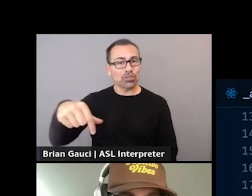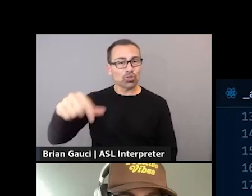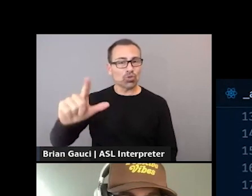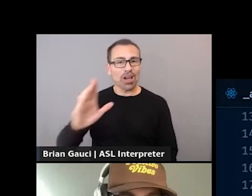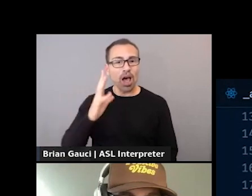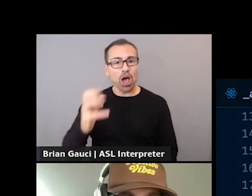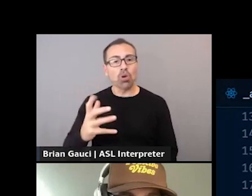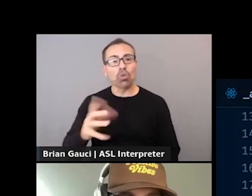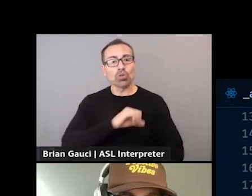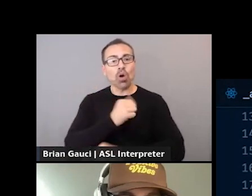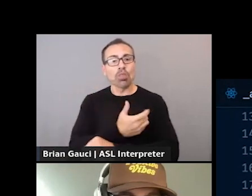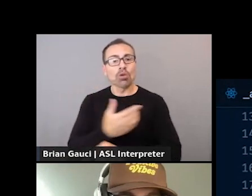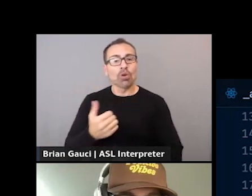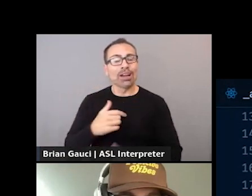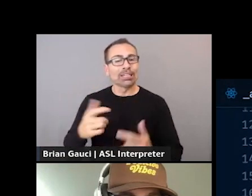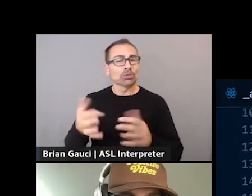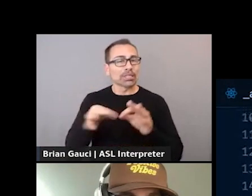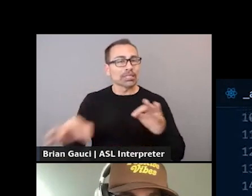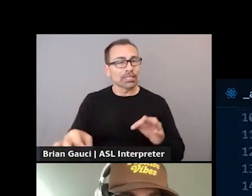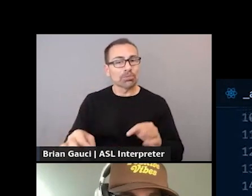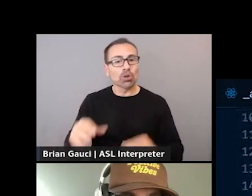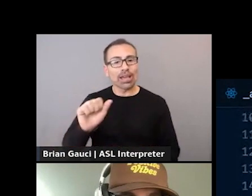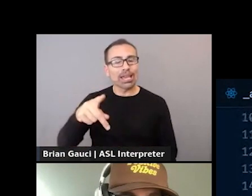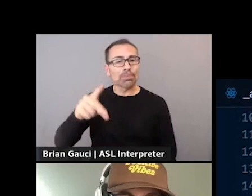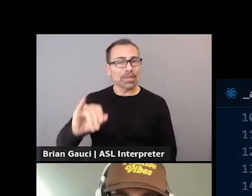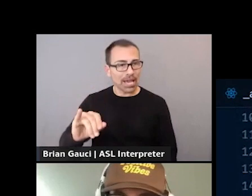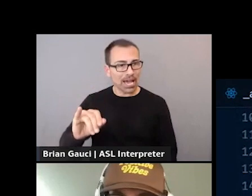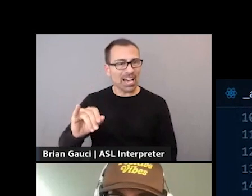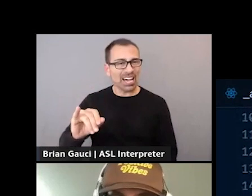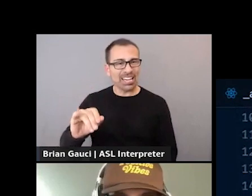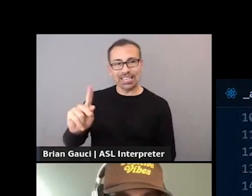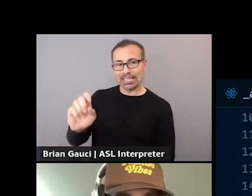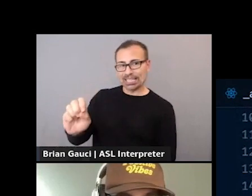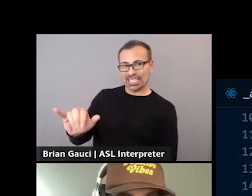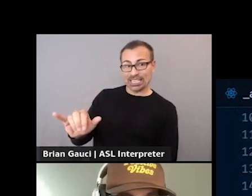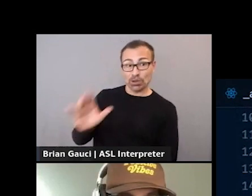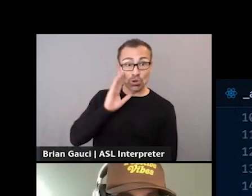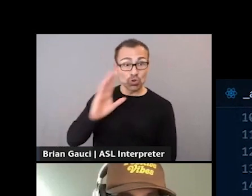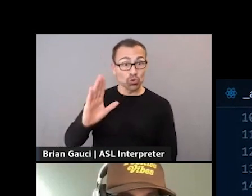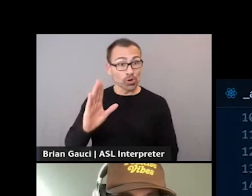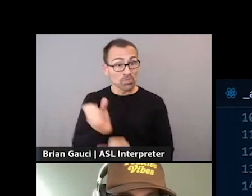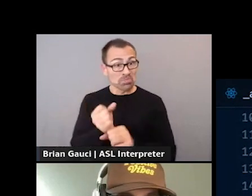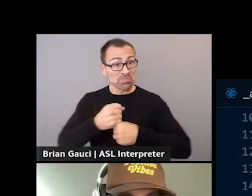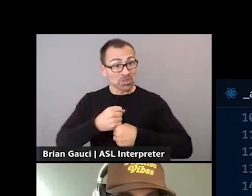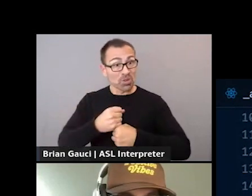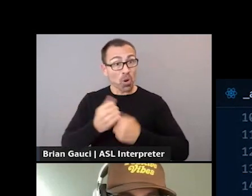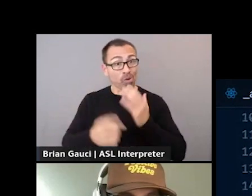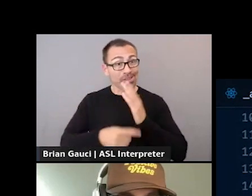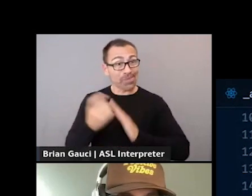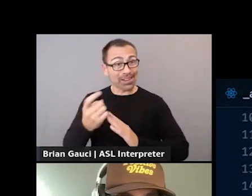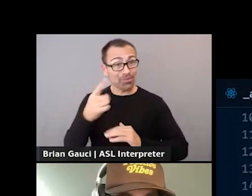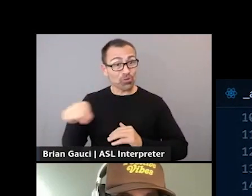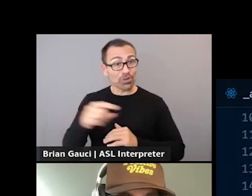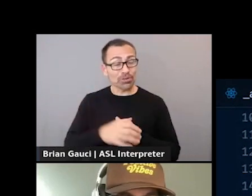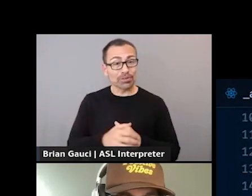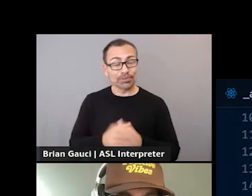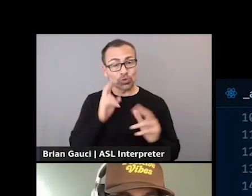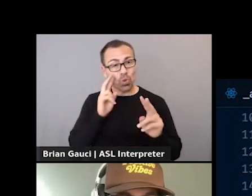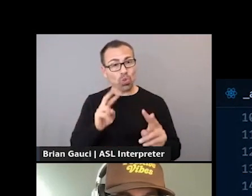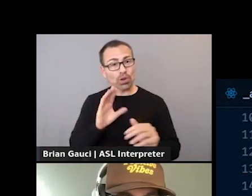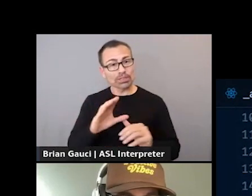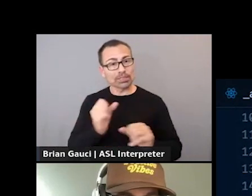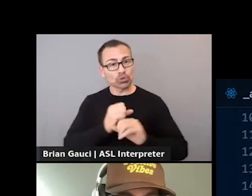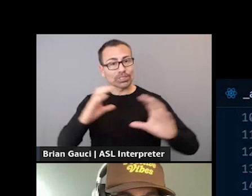key, which will automatically get generated for me. Using that, it will look at your schema and create all of